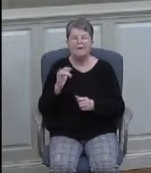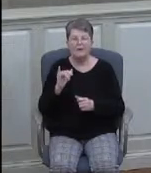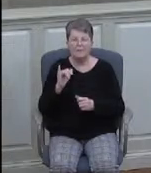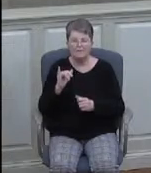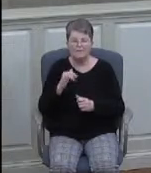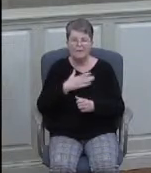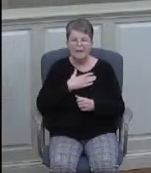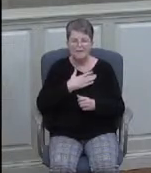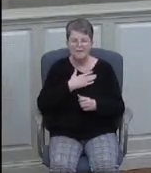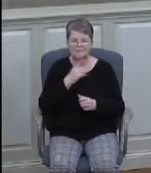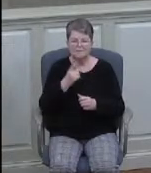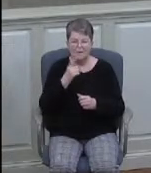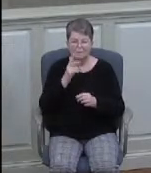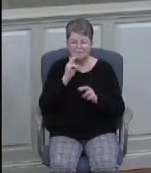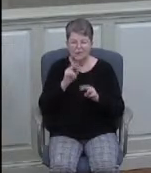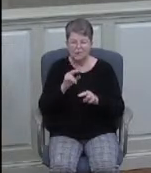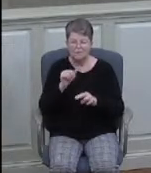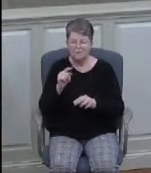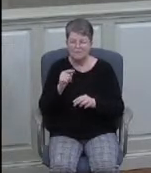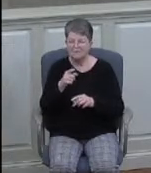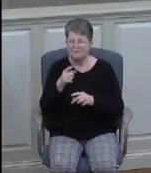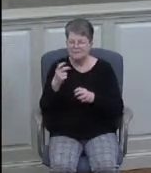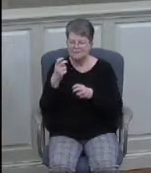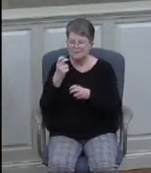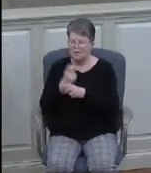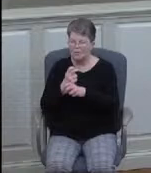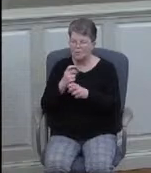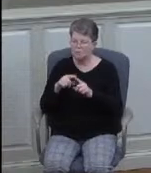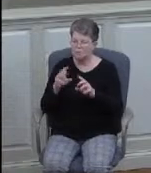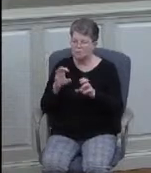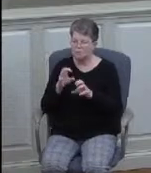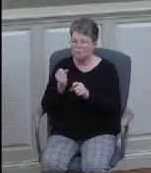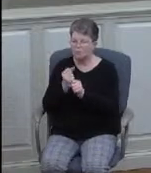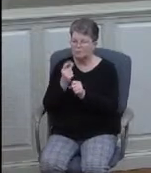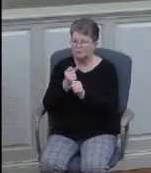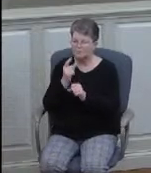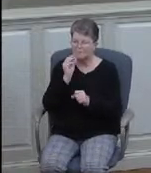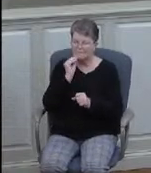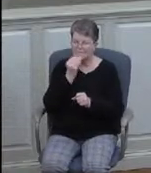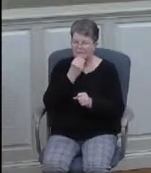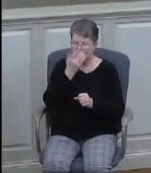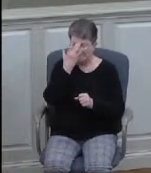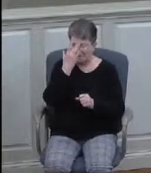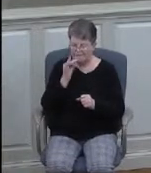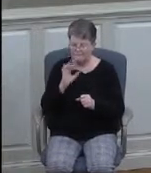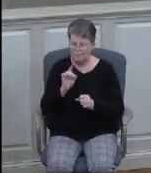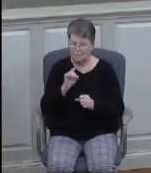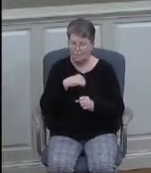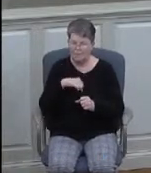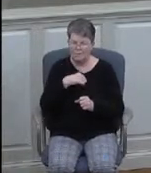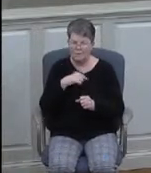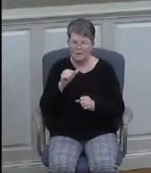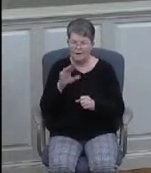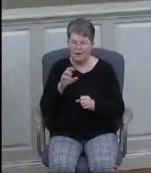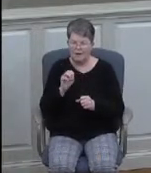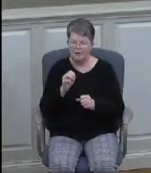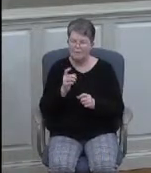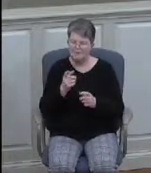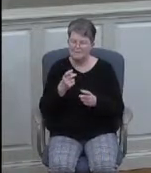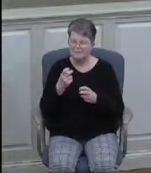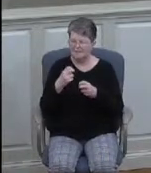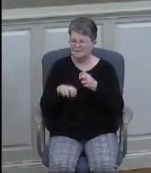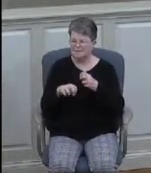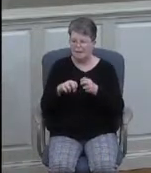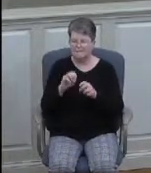just partially, not all of it. I think it's tough to do the perennials because of where they're at. I think the year round, it's just a tough